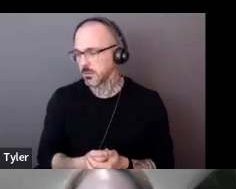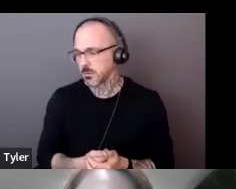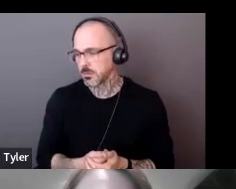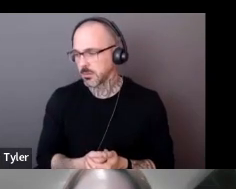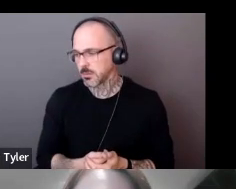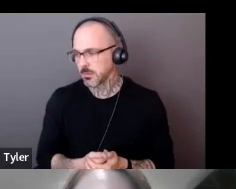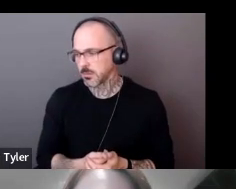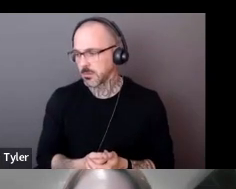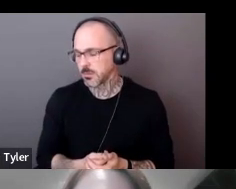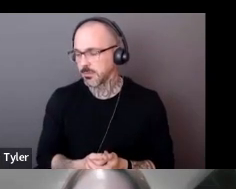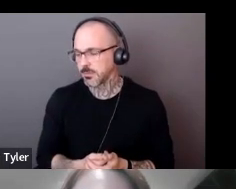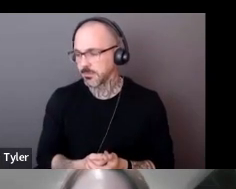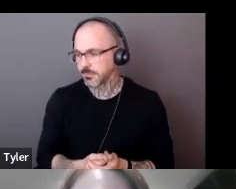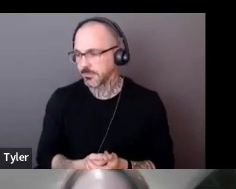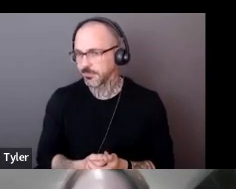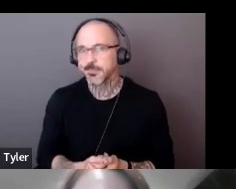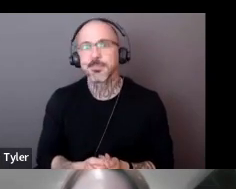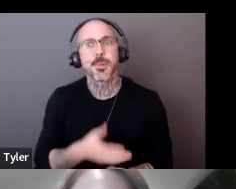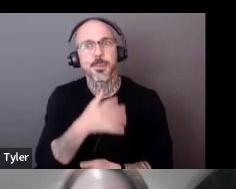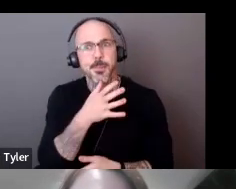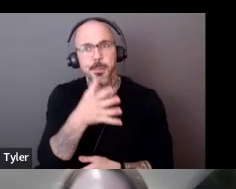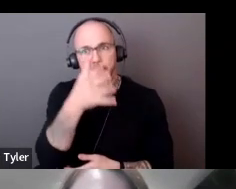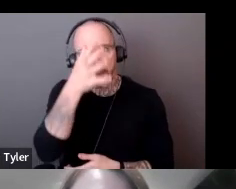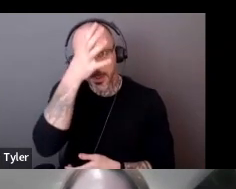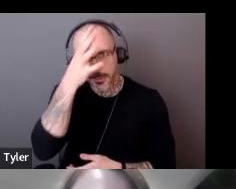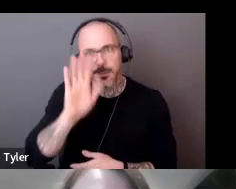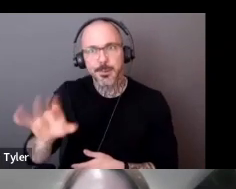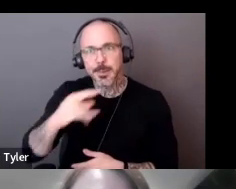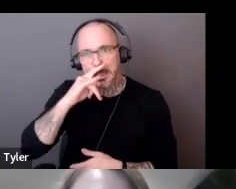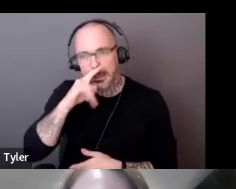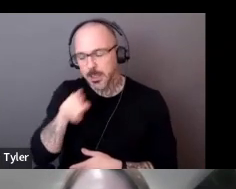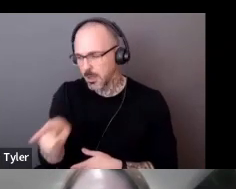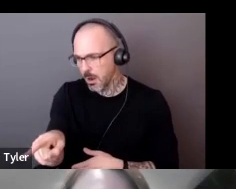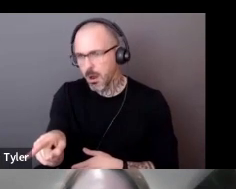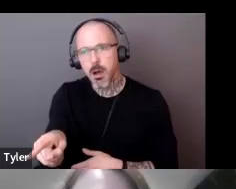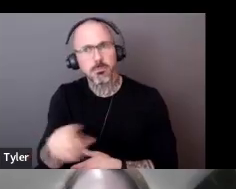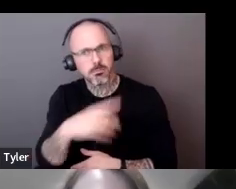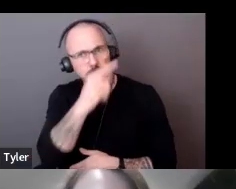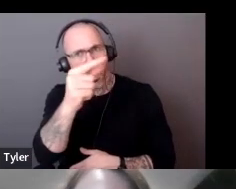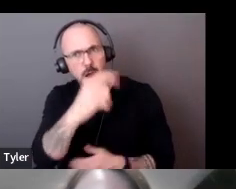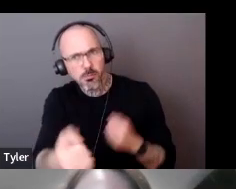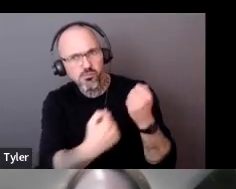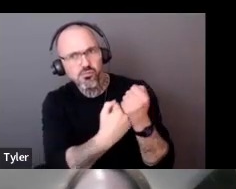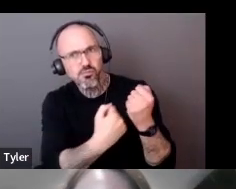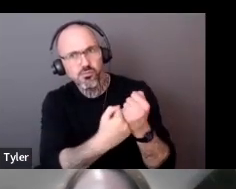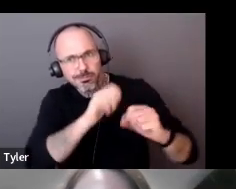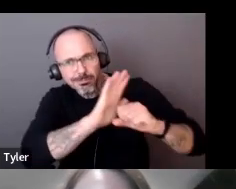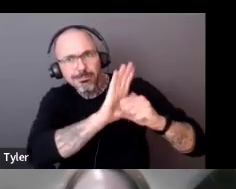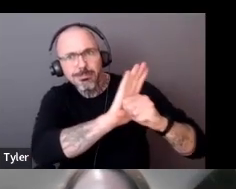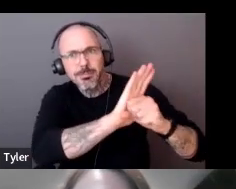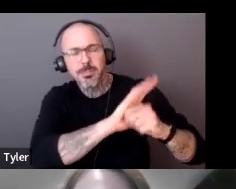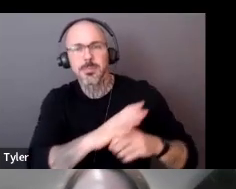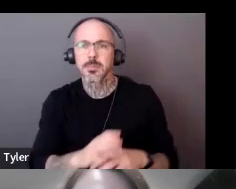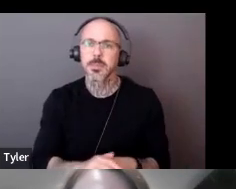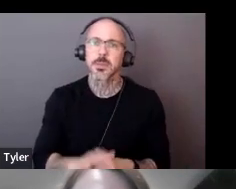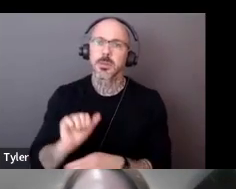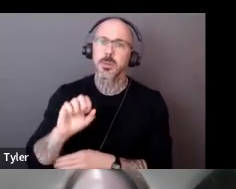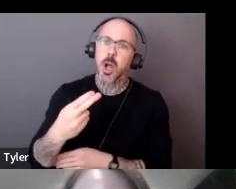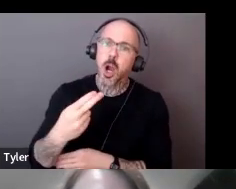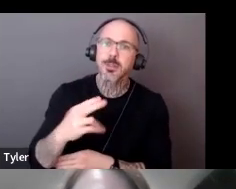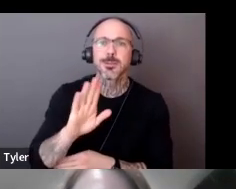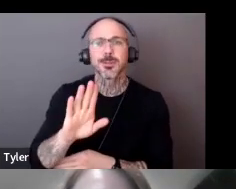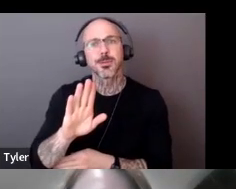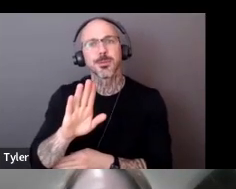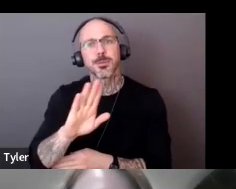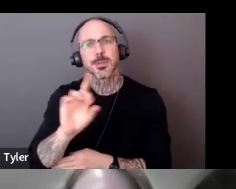government know that there are needs by these people. So I think we should do more, and I want to use this opportunity to appreciate Arch Disability